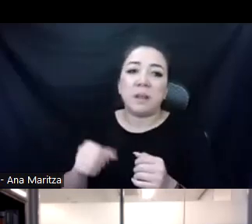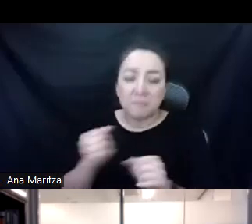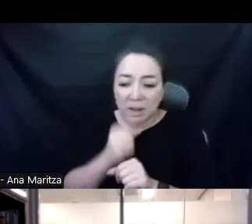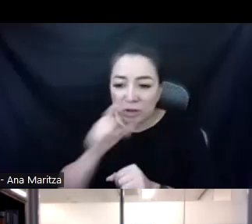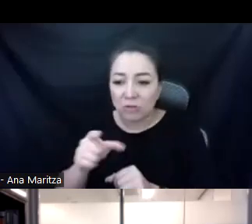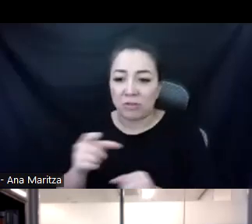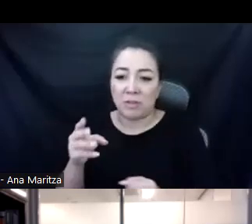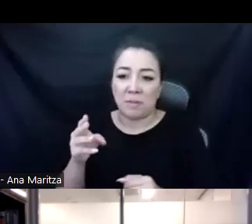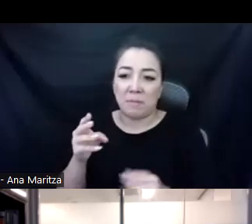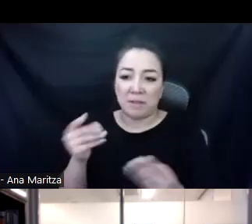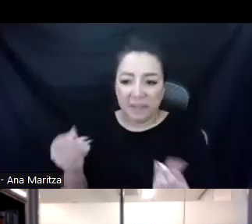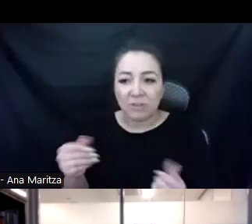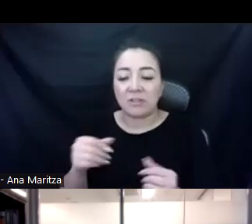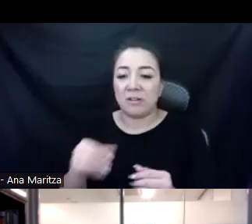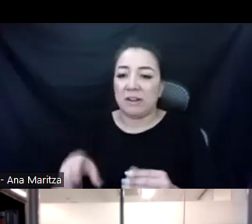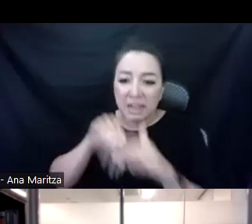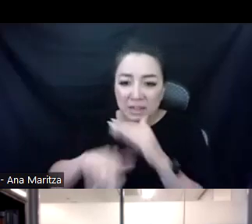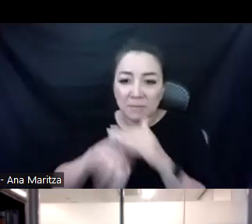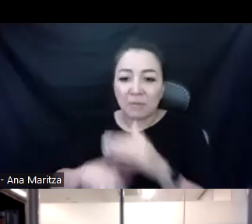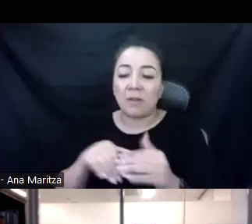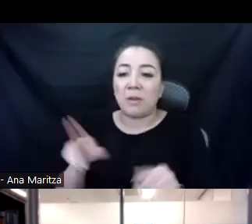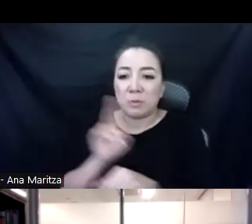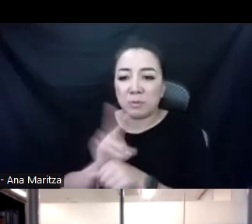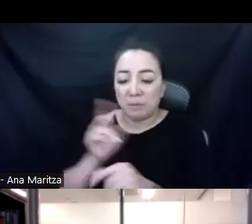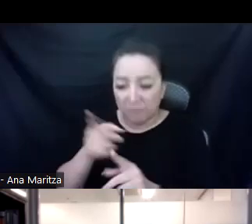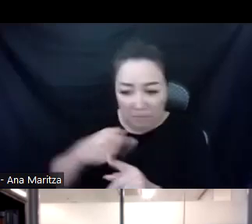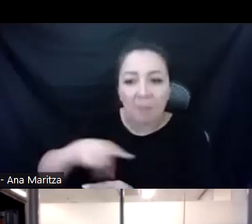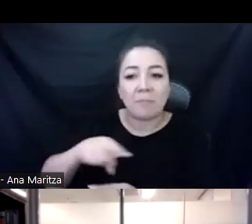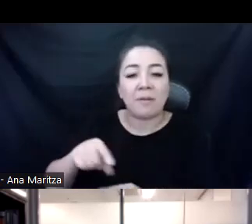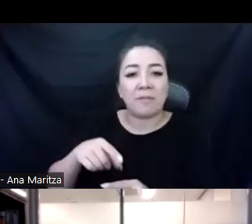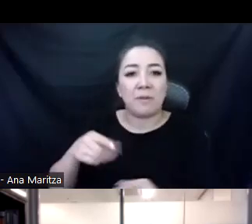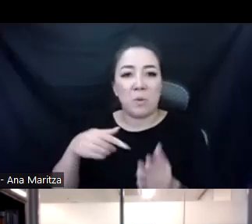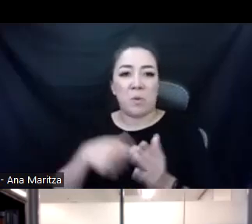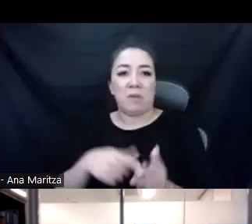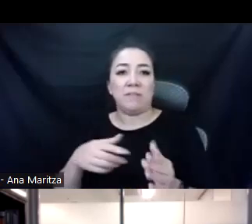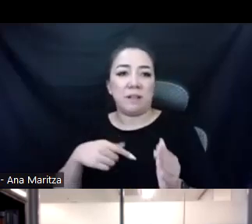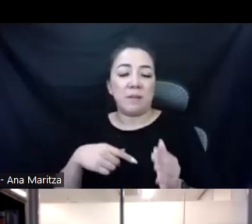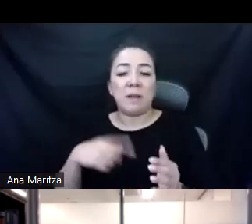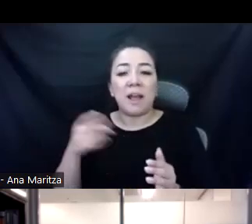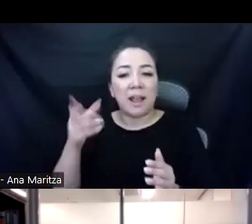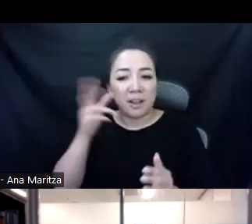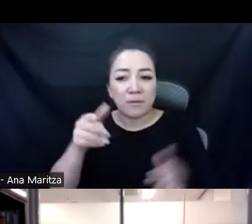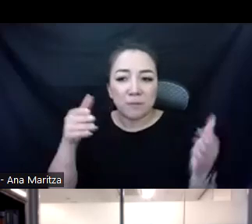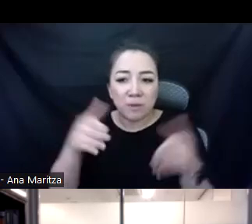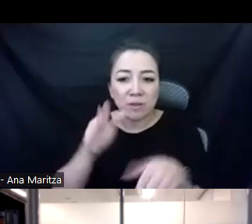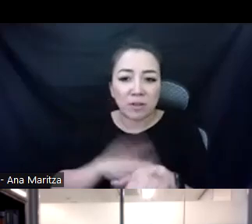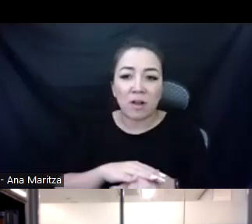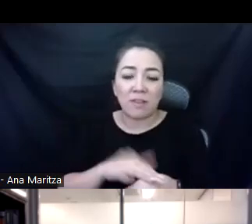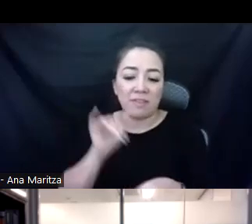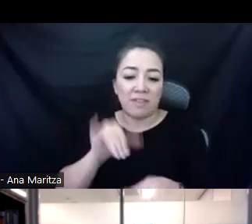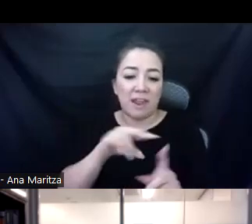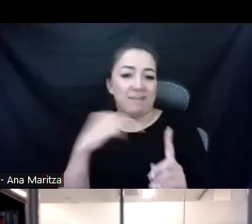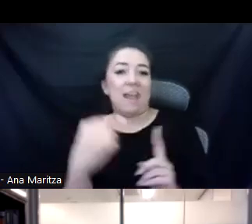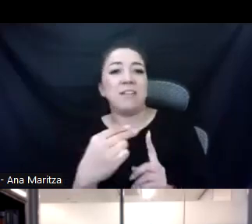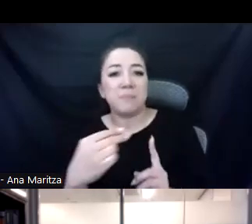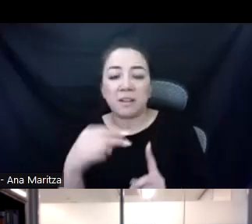materials are accessible and usable by them by way of example? Because I hear you focusing on that aspect,